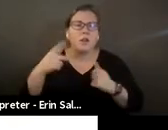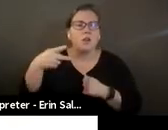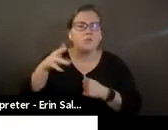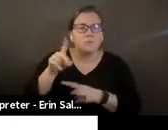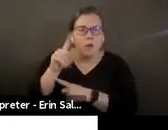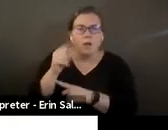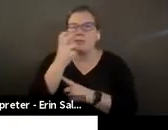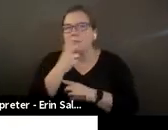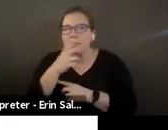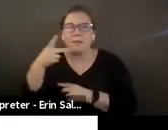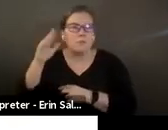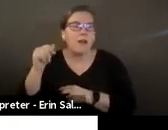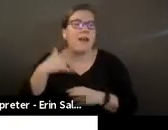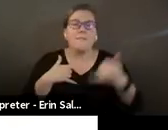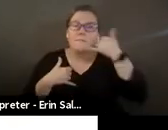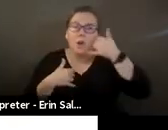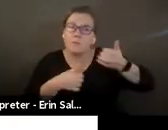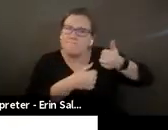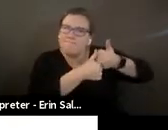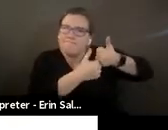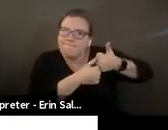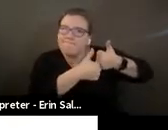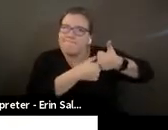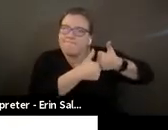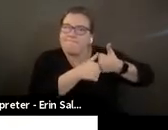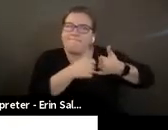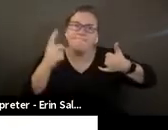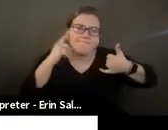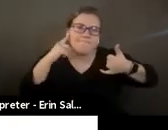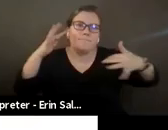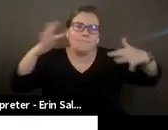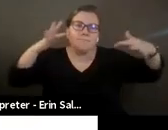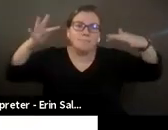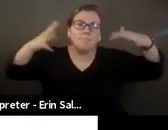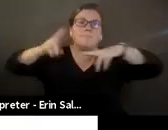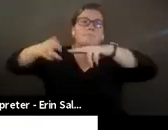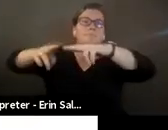amplified phones, which can amplify your call,